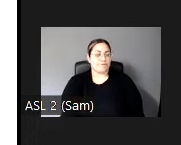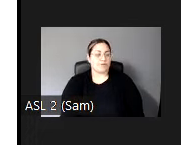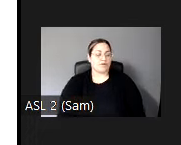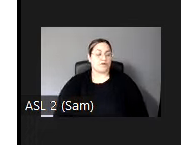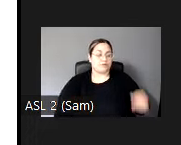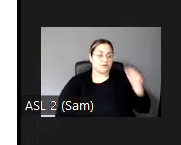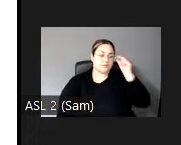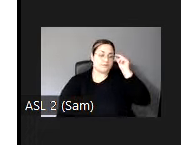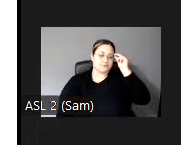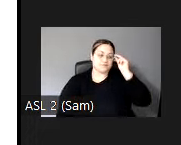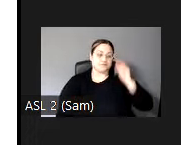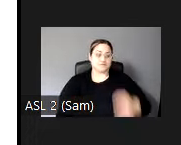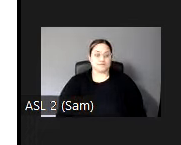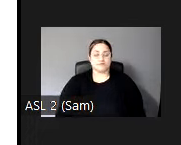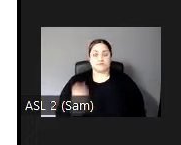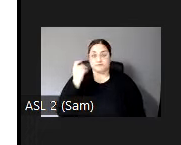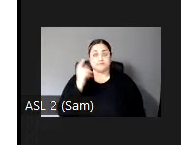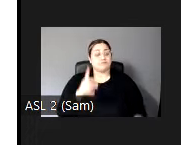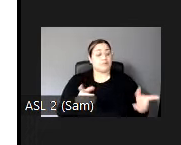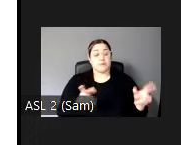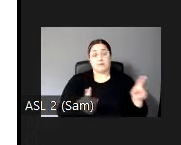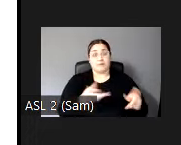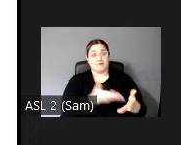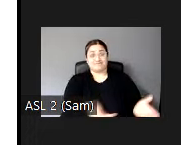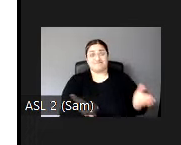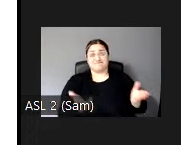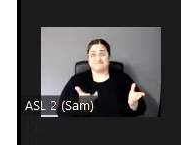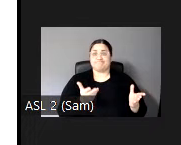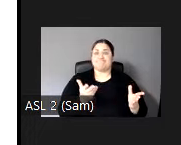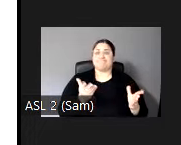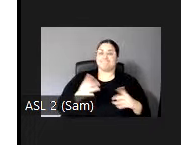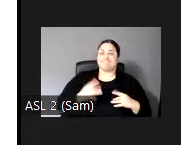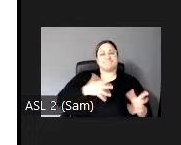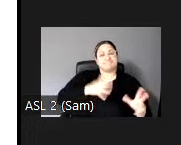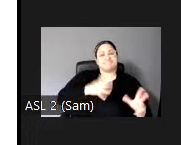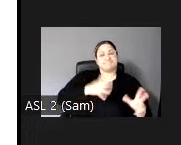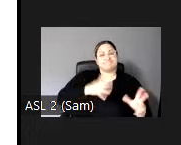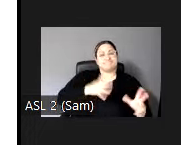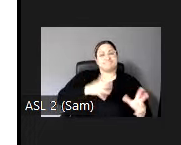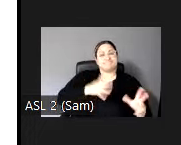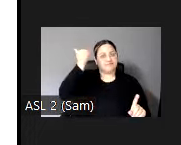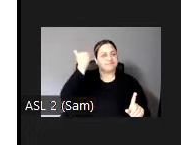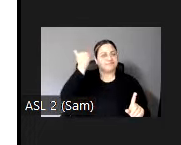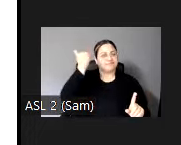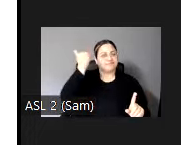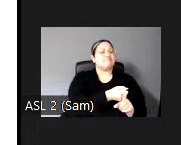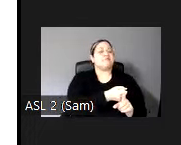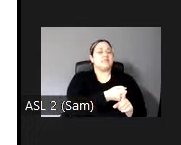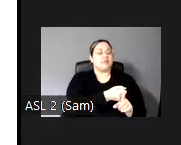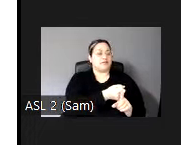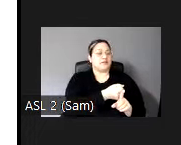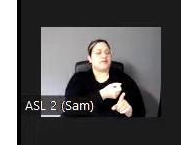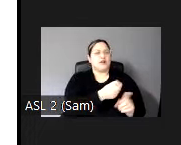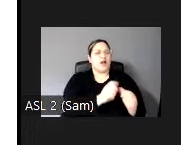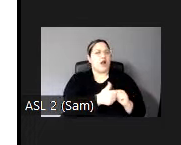So support for people living with dementia. This is near and dear to my heart, as it is to Laura and Rayanne. Most people